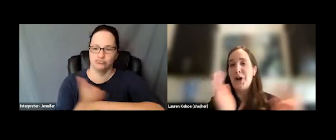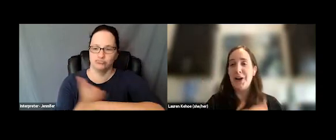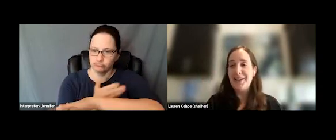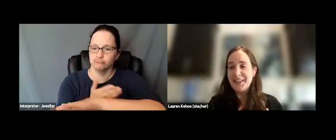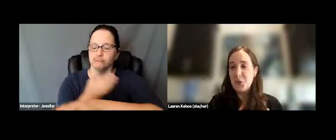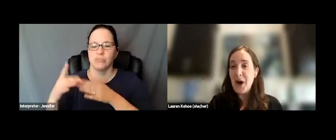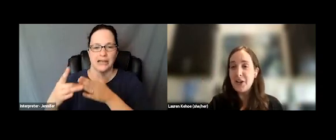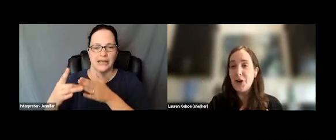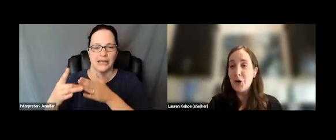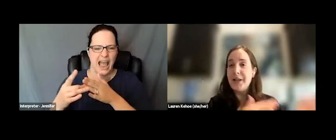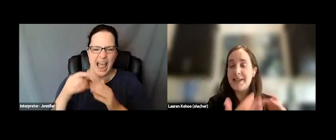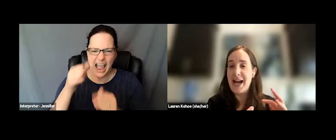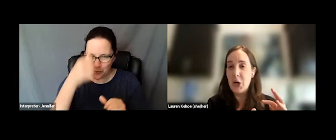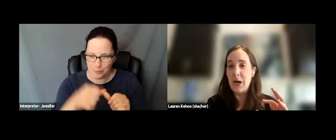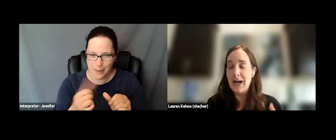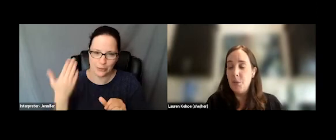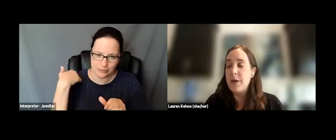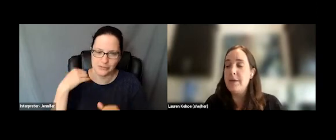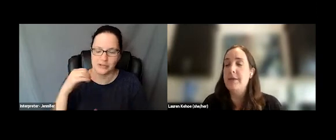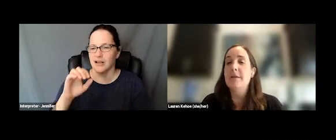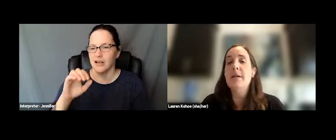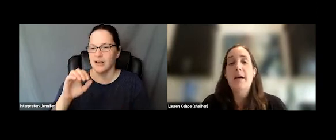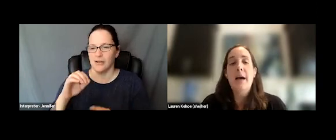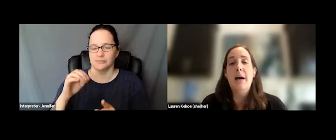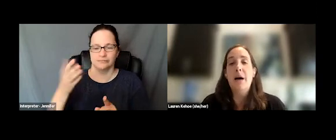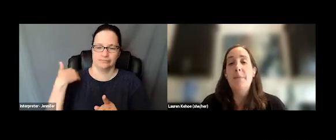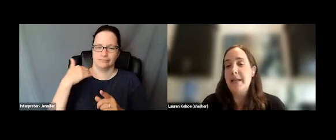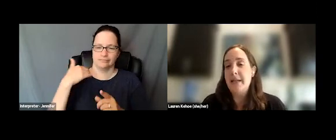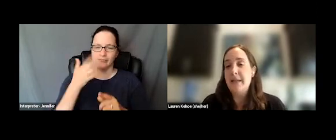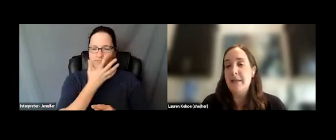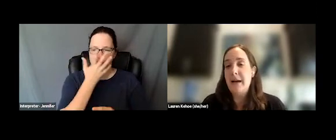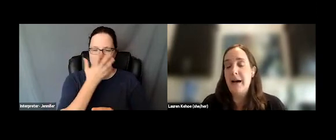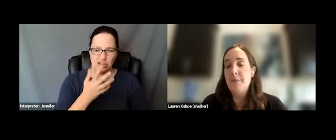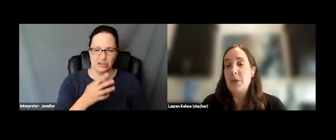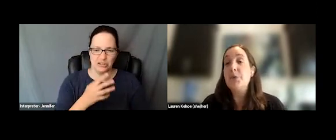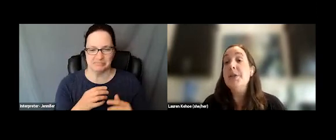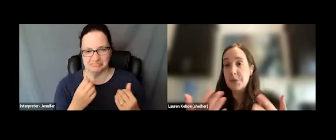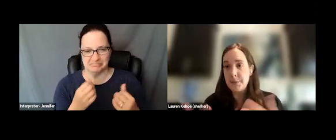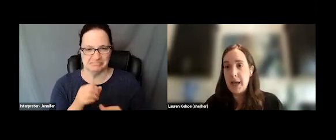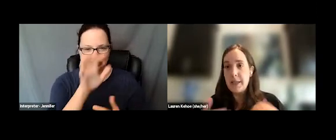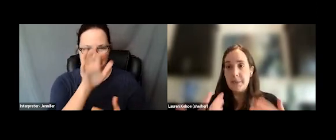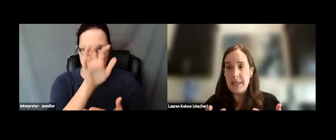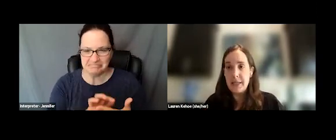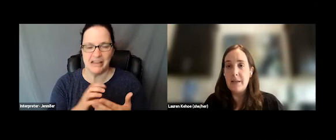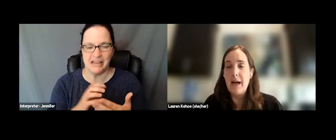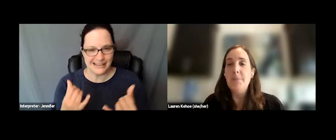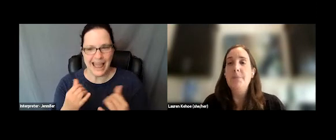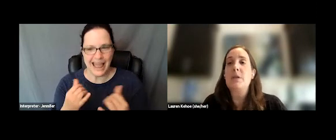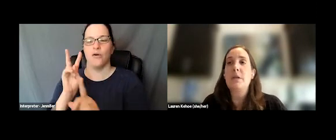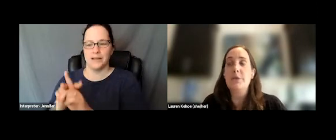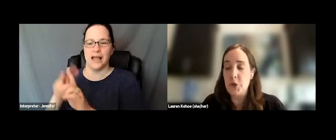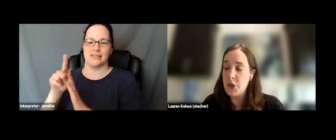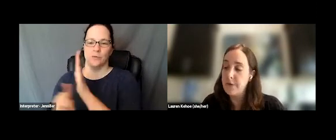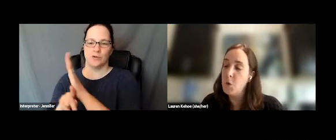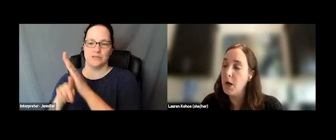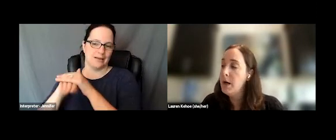you saw a little while ago, but it's now with the updated principles applied, the updated